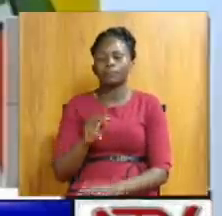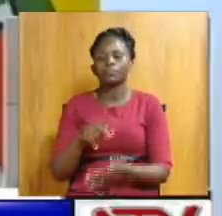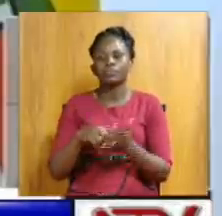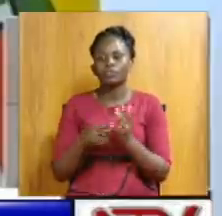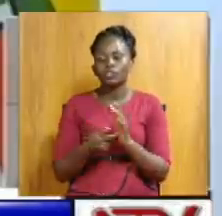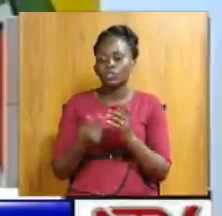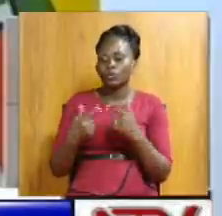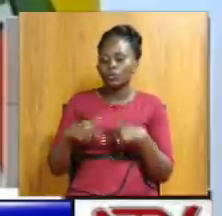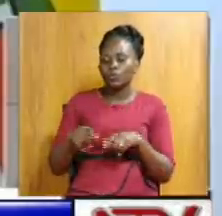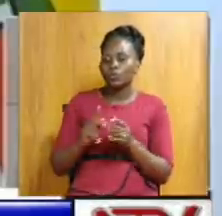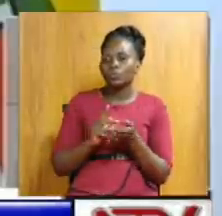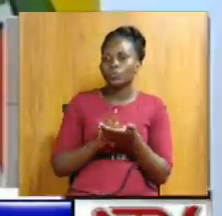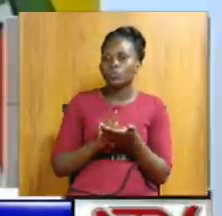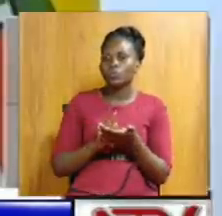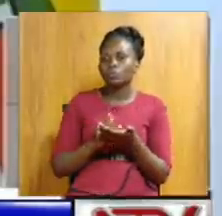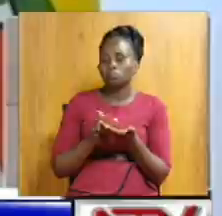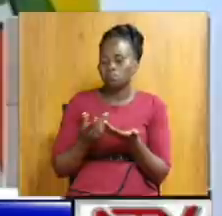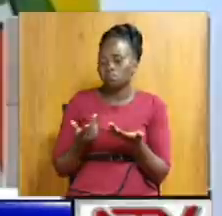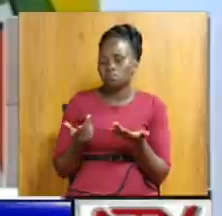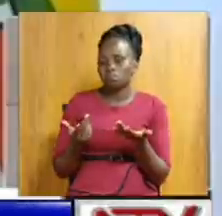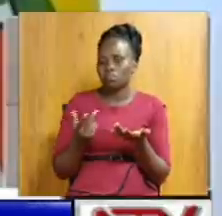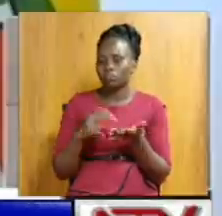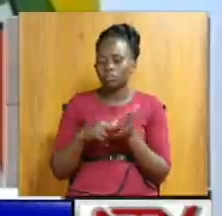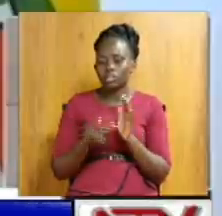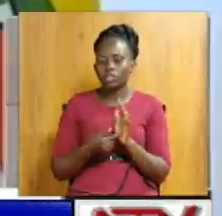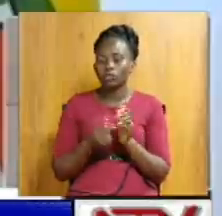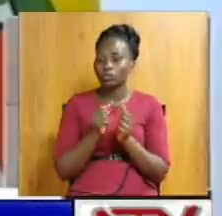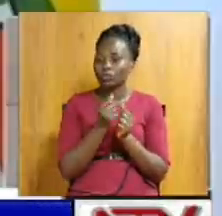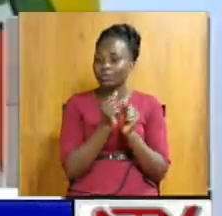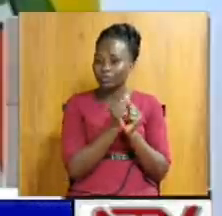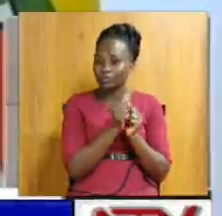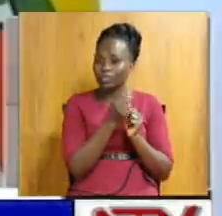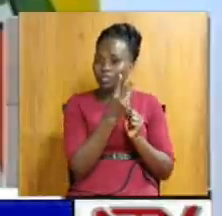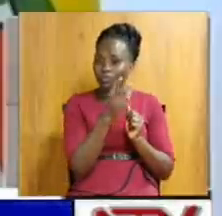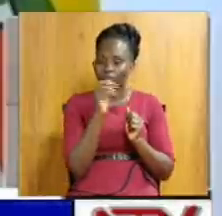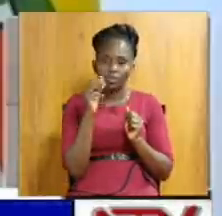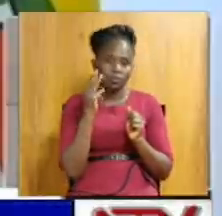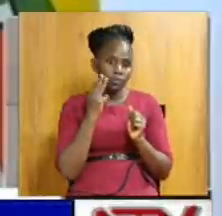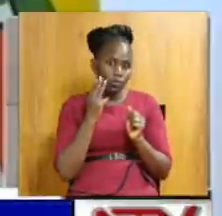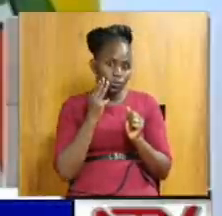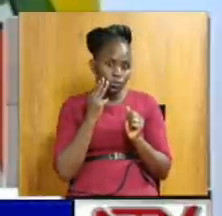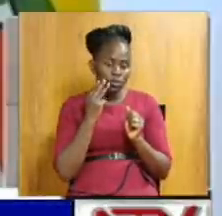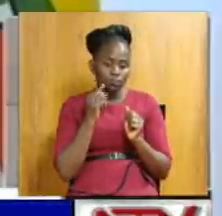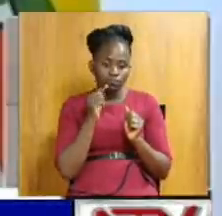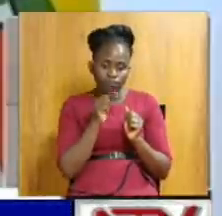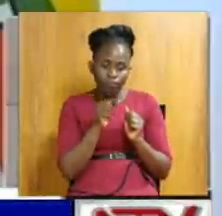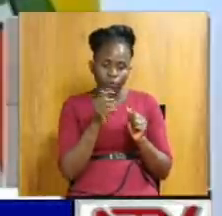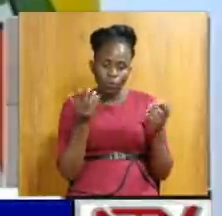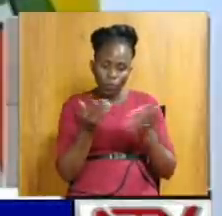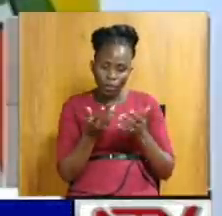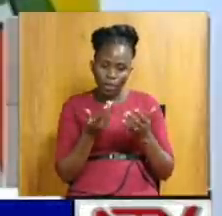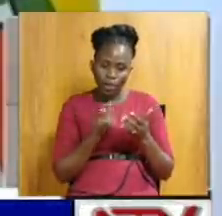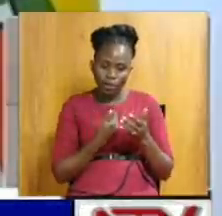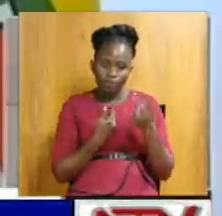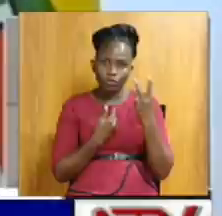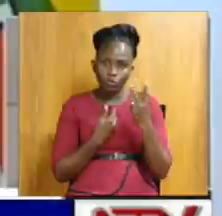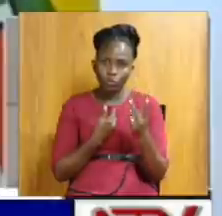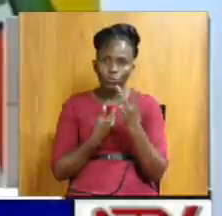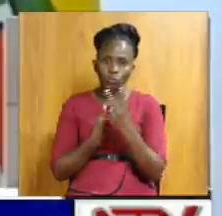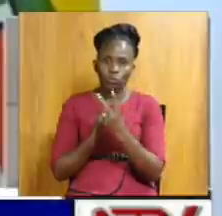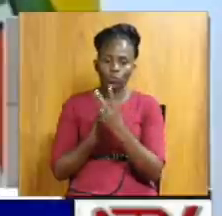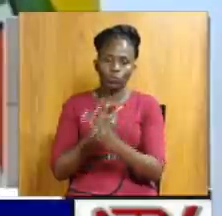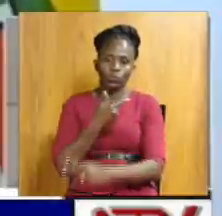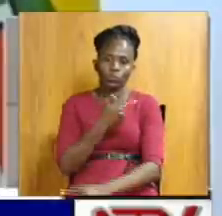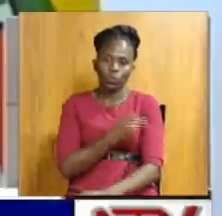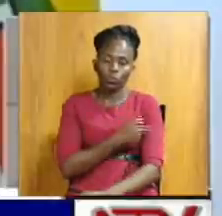off, because with the 20 million, where you need two doses, 20